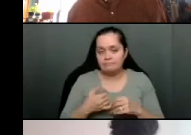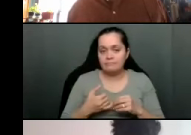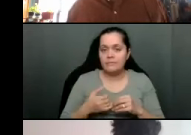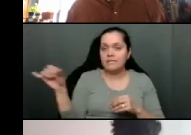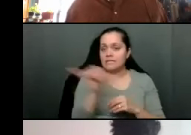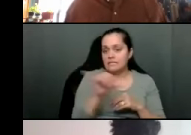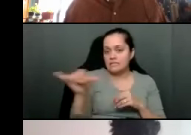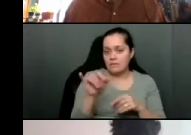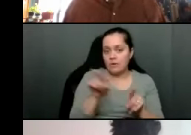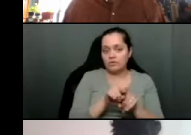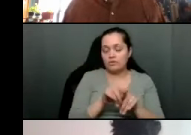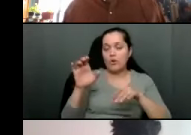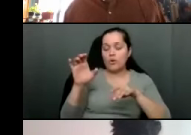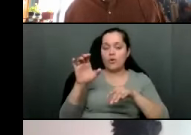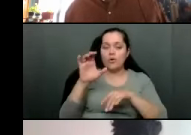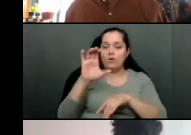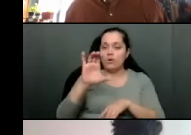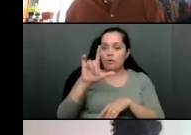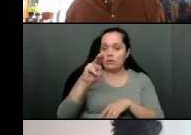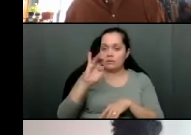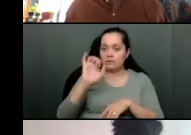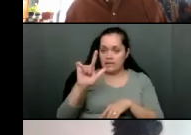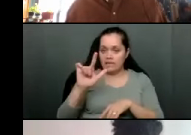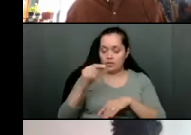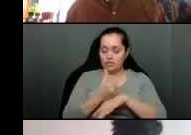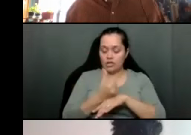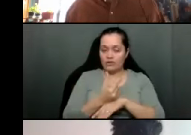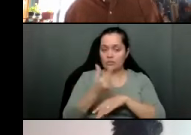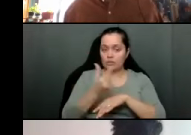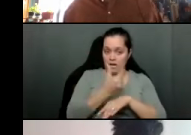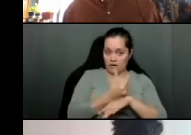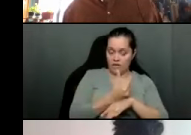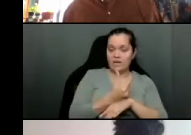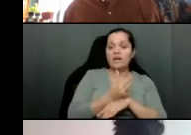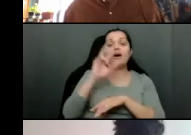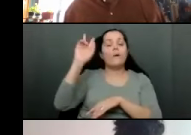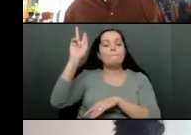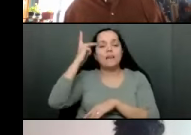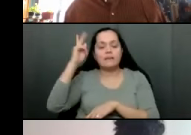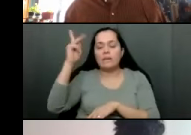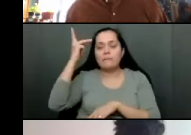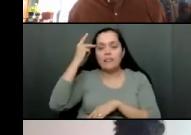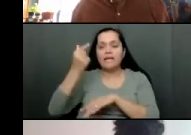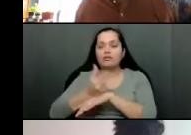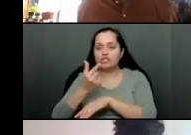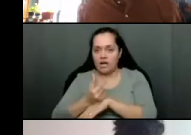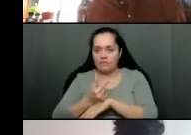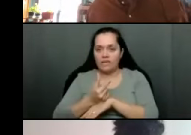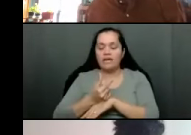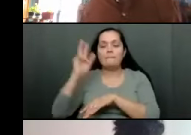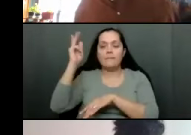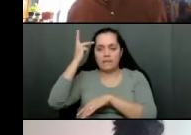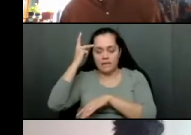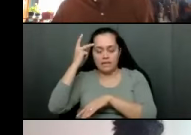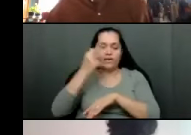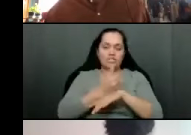Similarly, political geography is where geography and political science overlap.